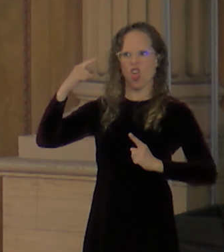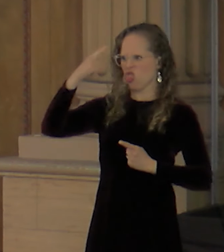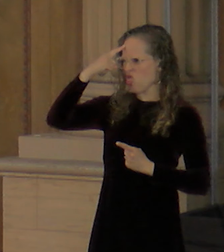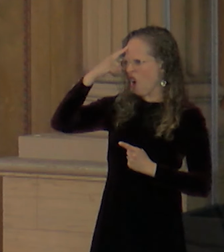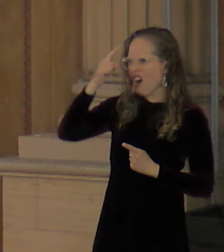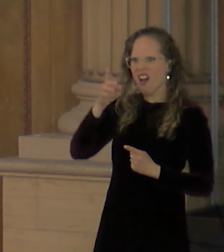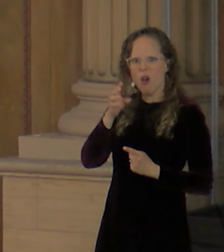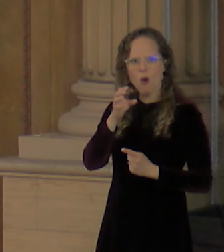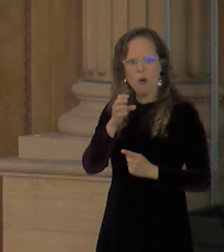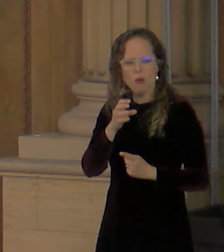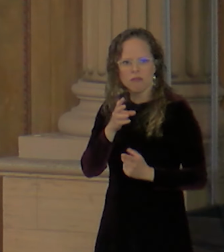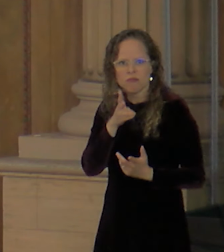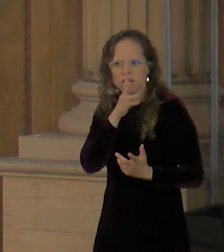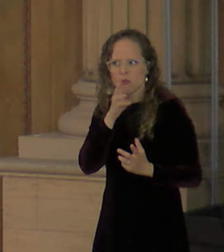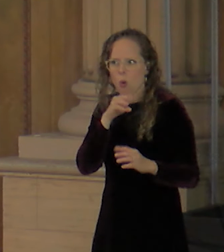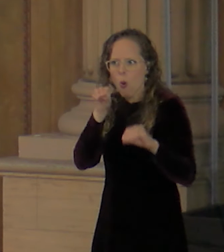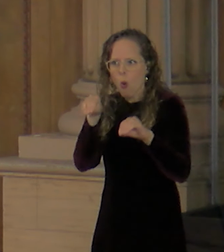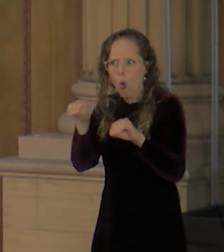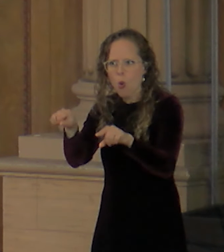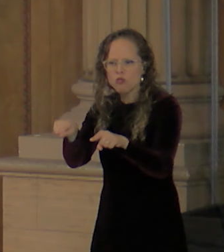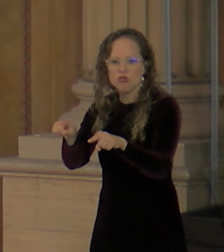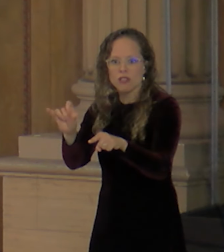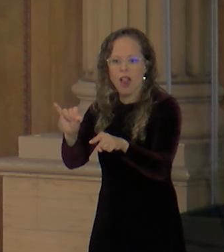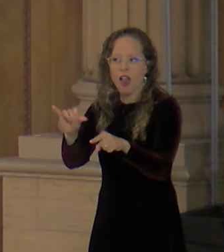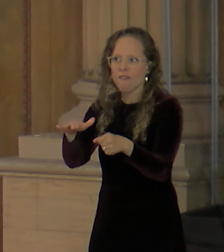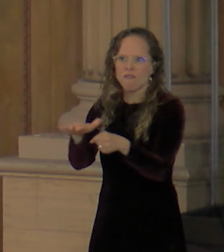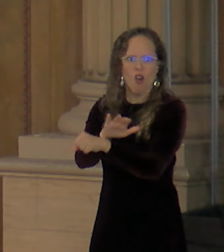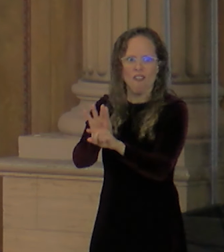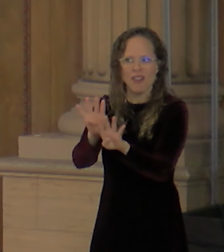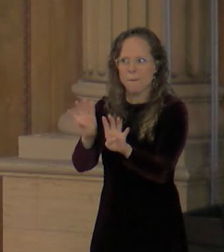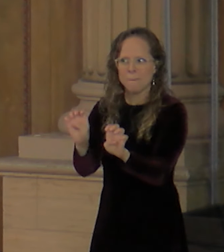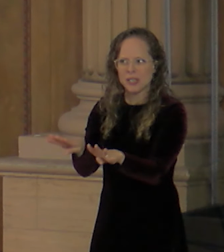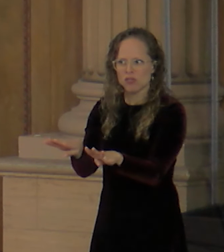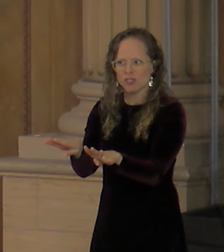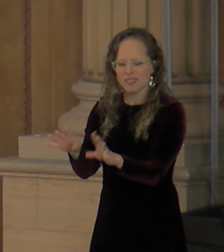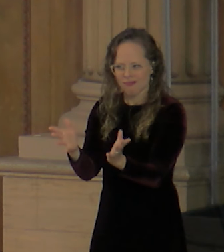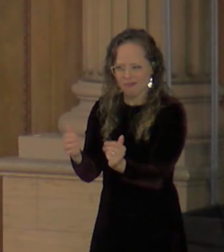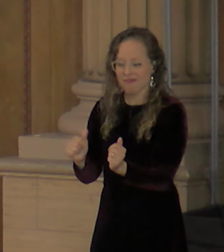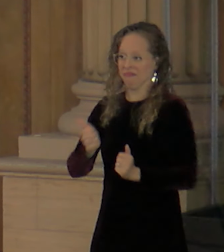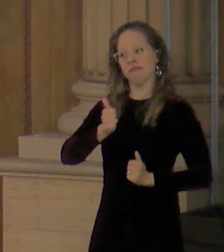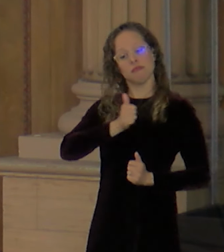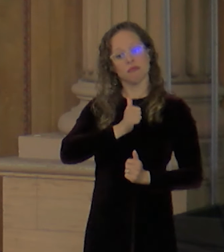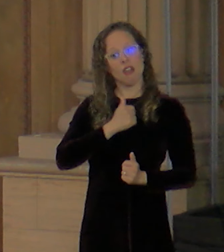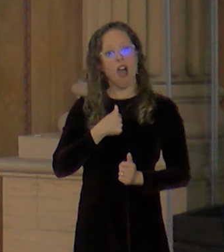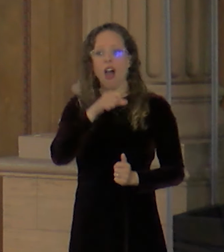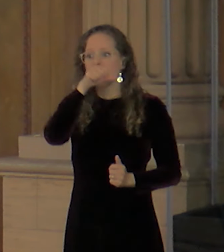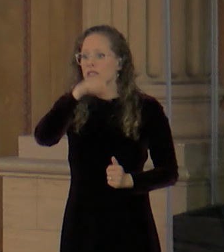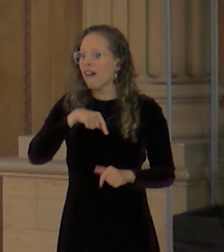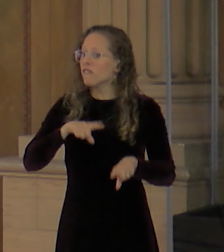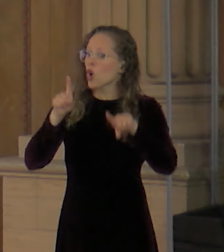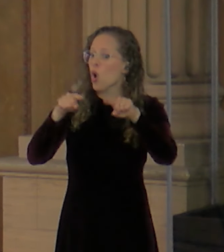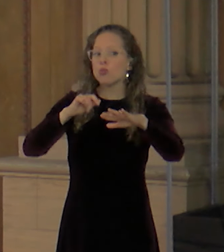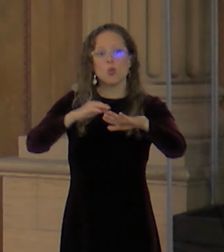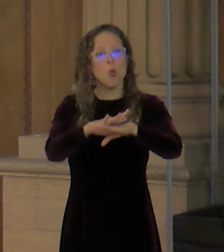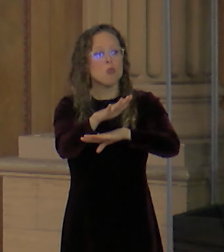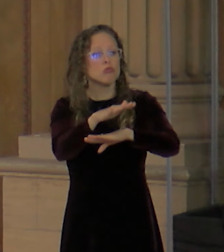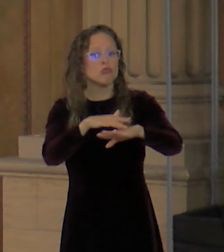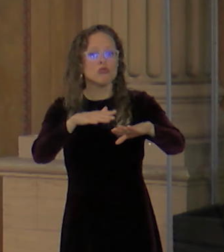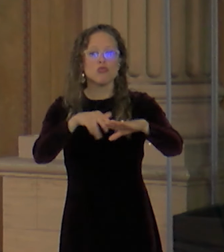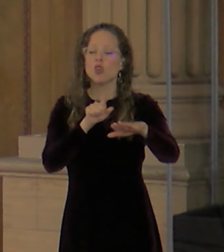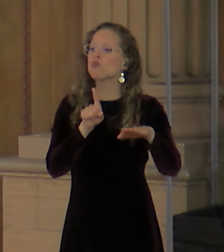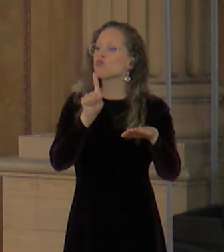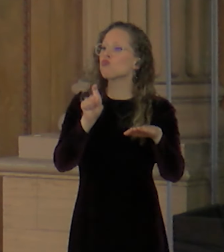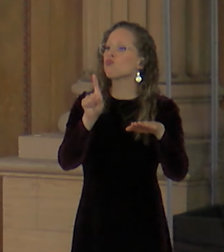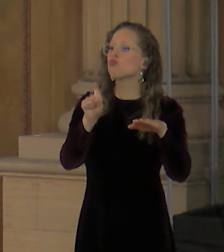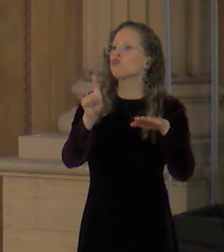and chaos. I love going to the ocean, like being at the ocean and sitting either at